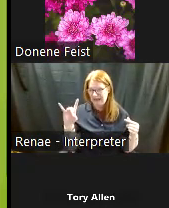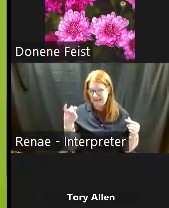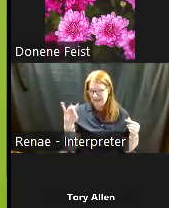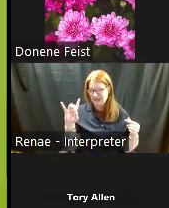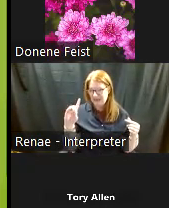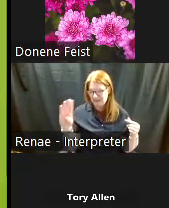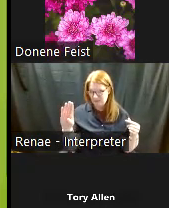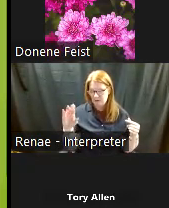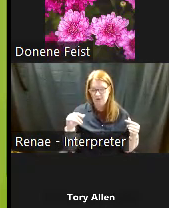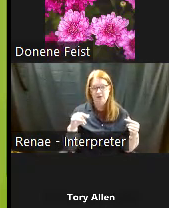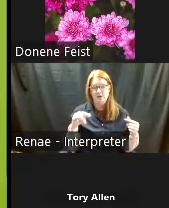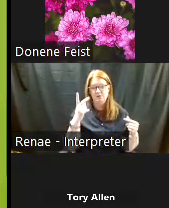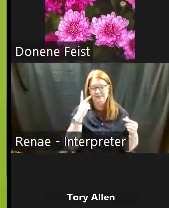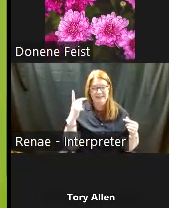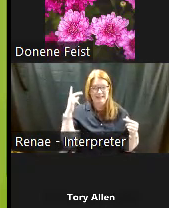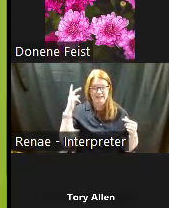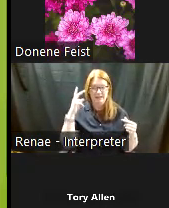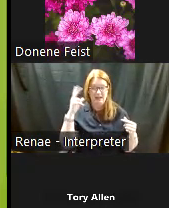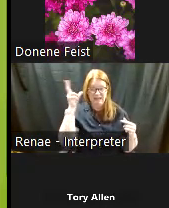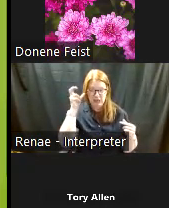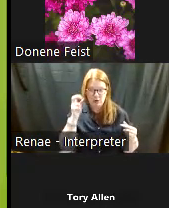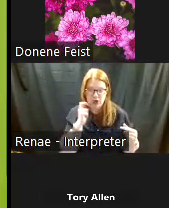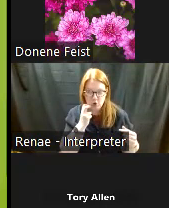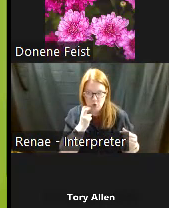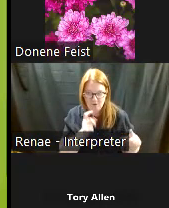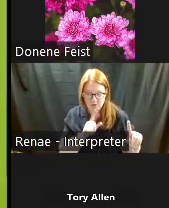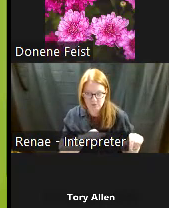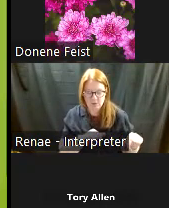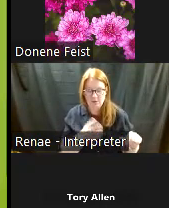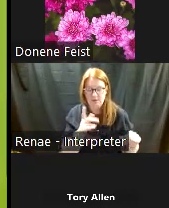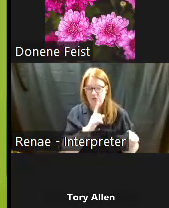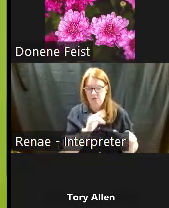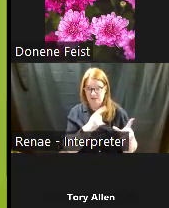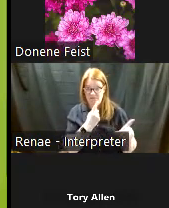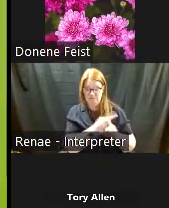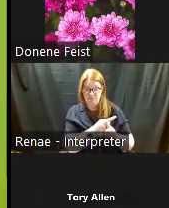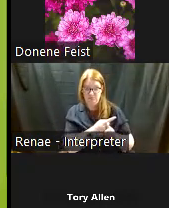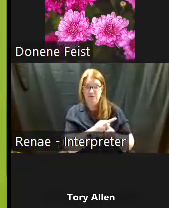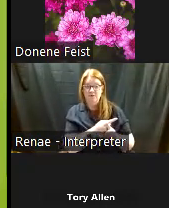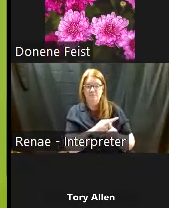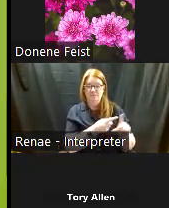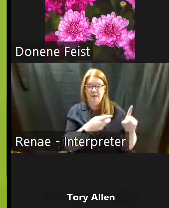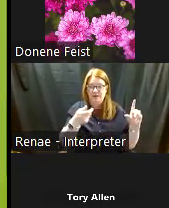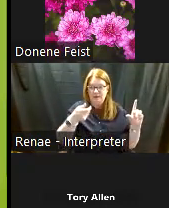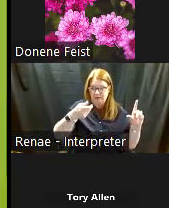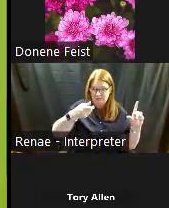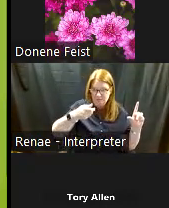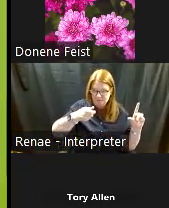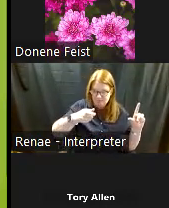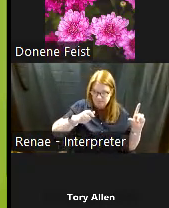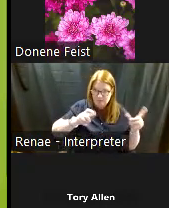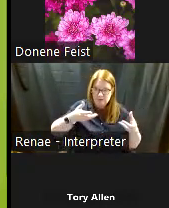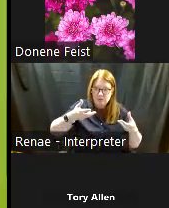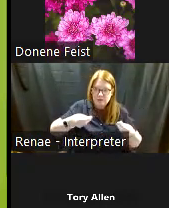we're watching the hearing nerve response. We want to make sure it's replicable, that it's accurate. And then you just turn that response, or you turn the stimulus down, the volume